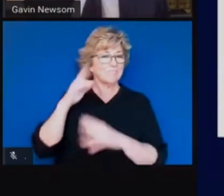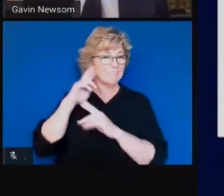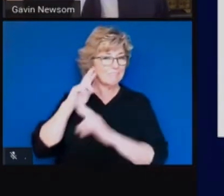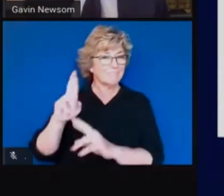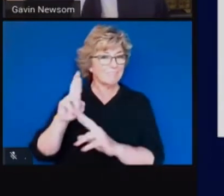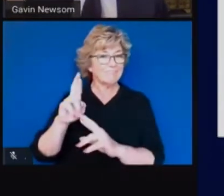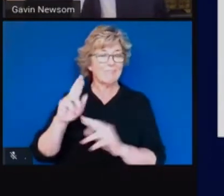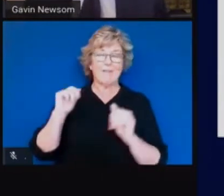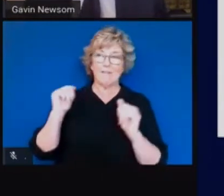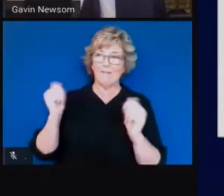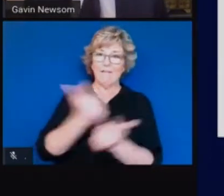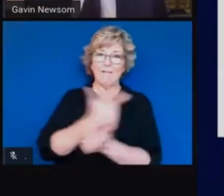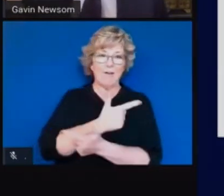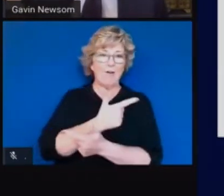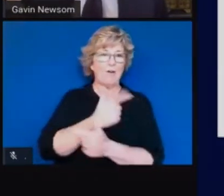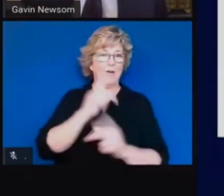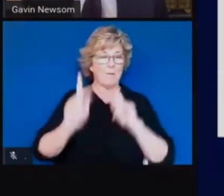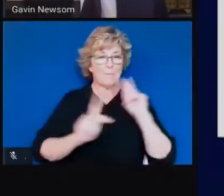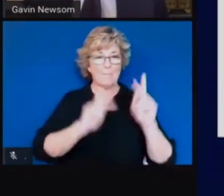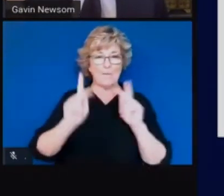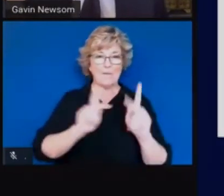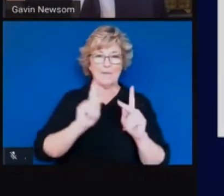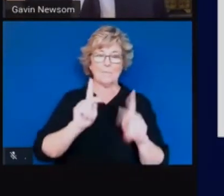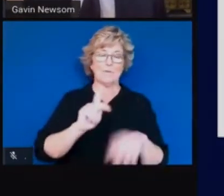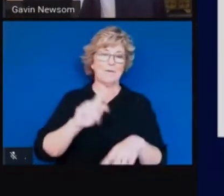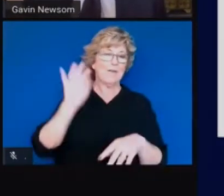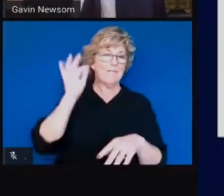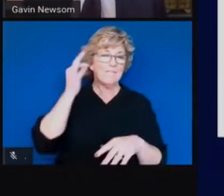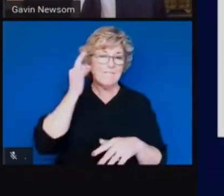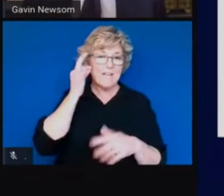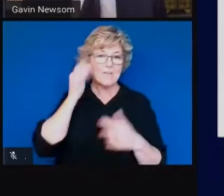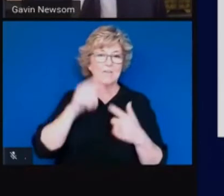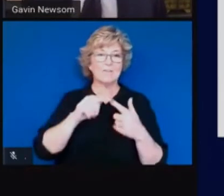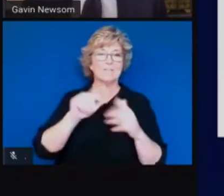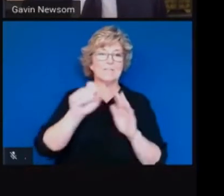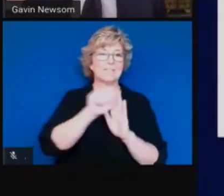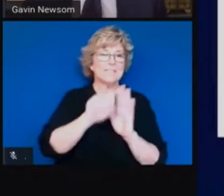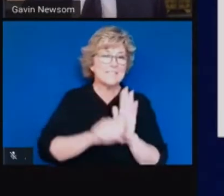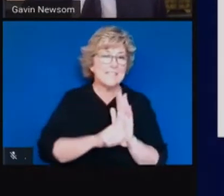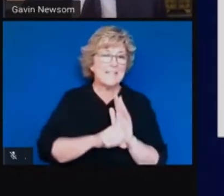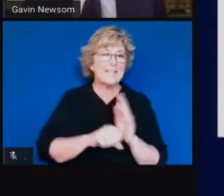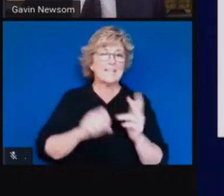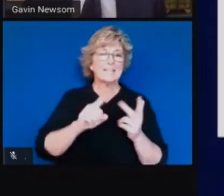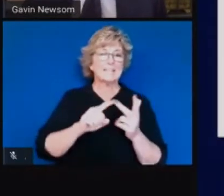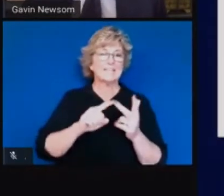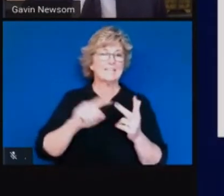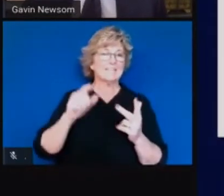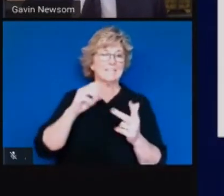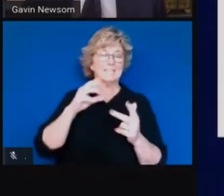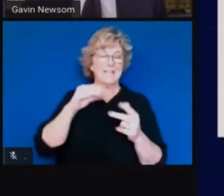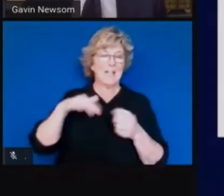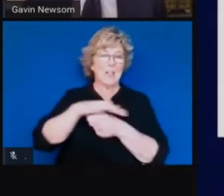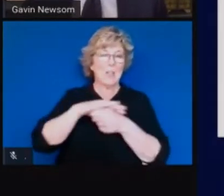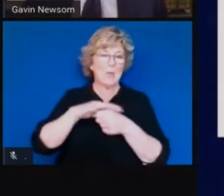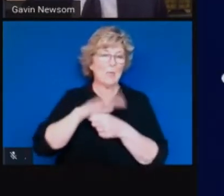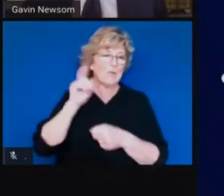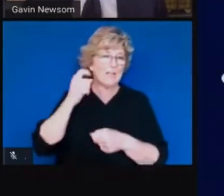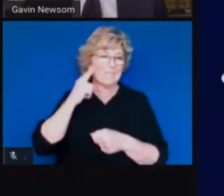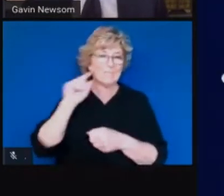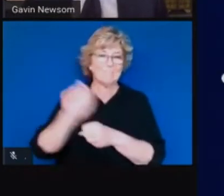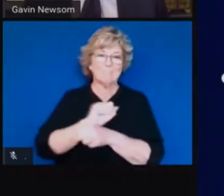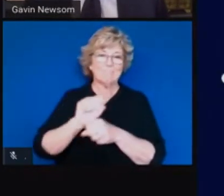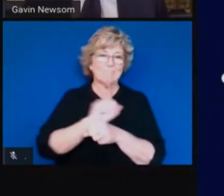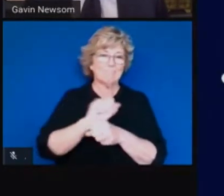hard everybody across the spectrum, federal, state, and local, are working to do justice to really meet this moment head